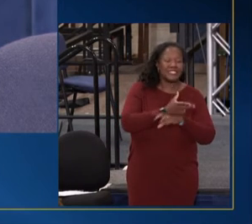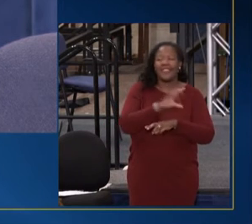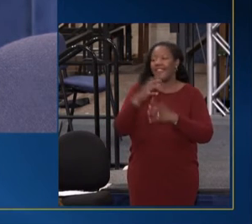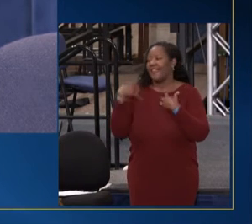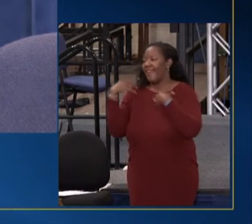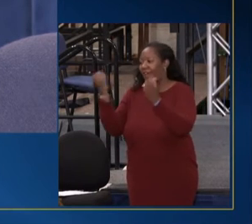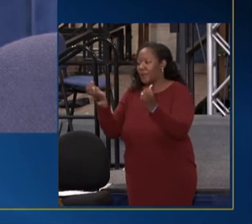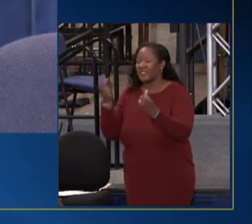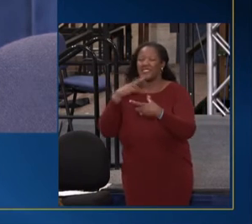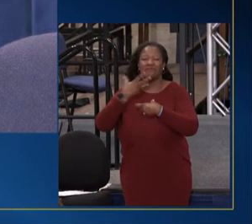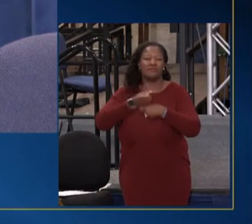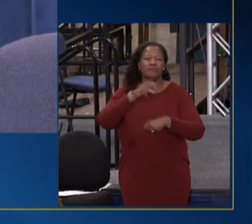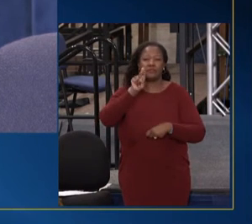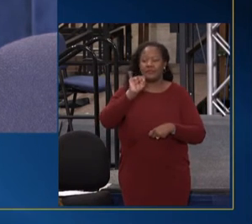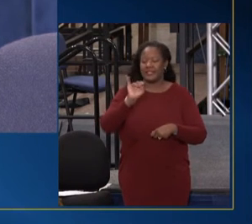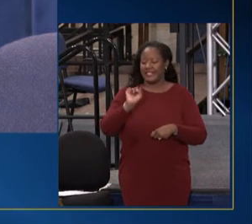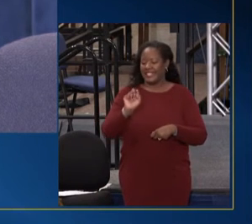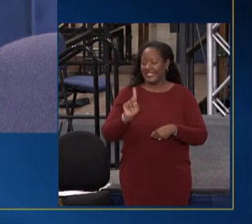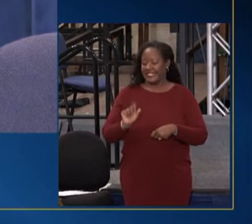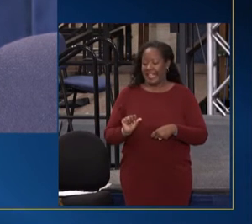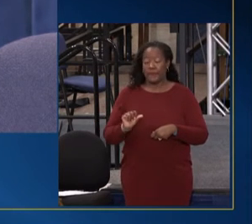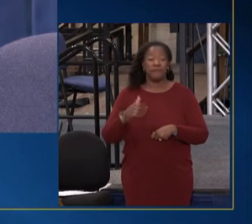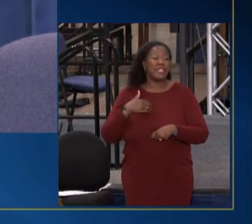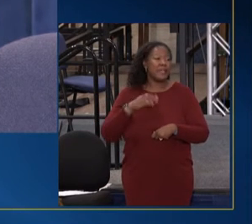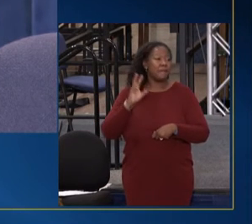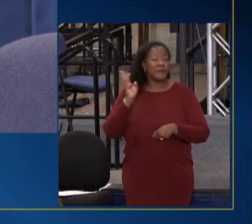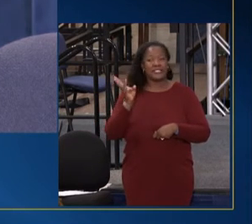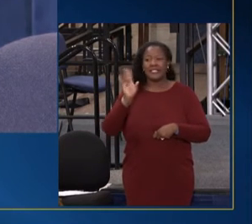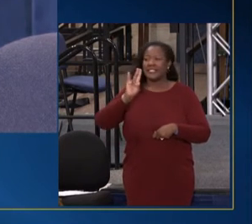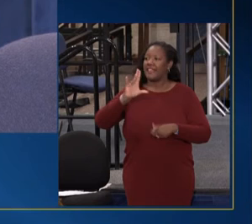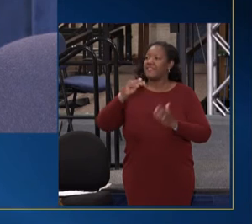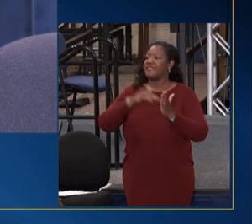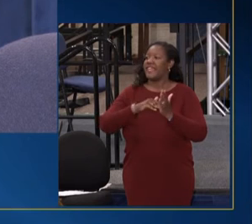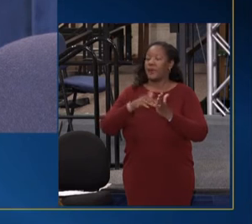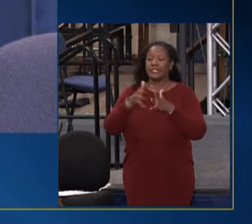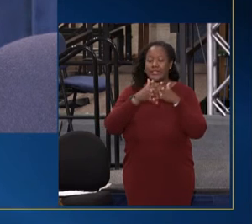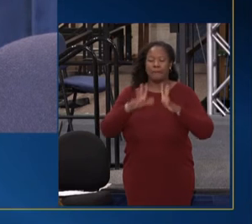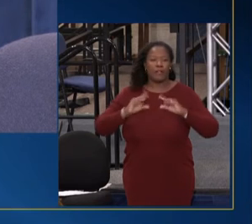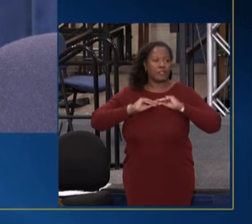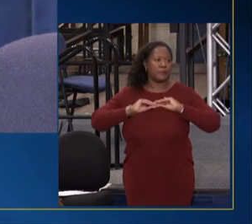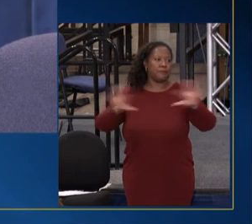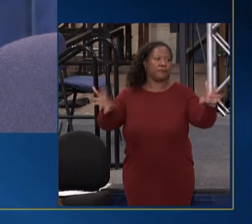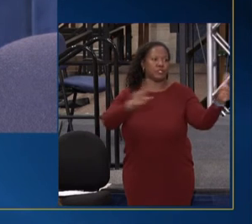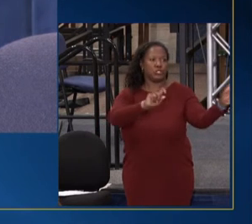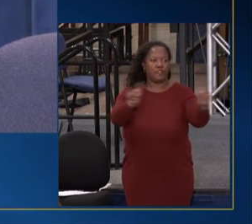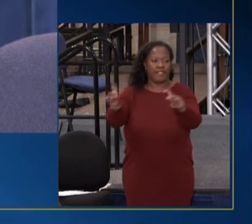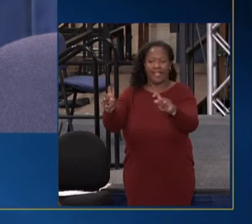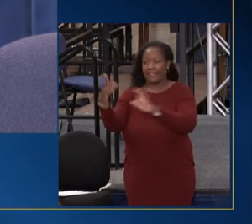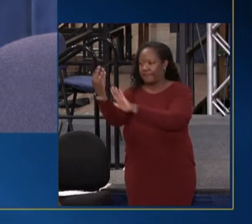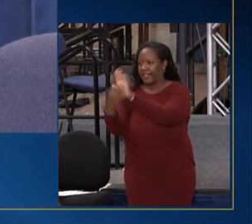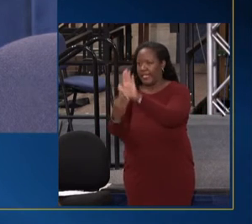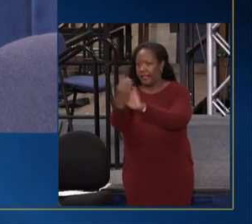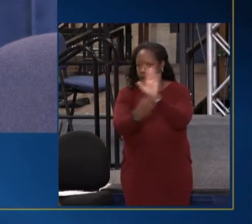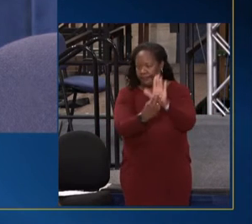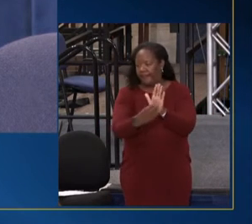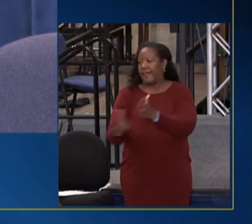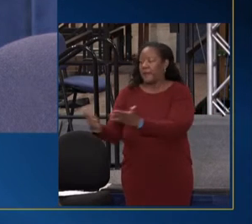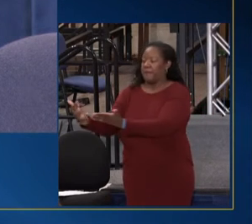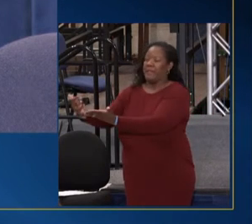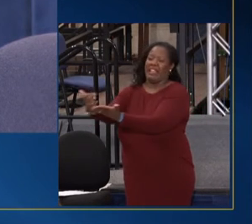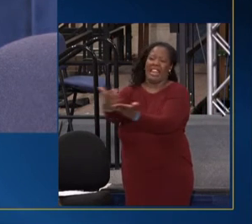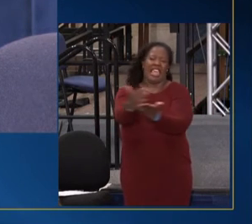of approximately 67,000 Americans across the country. And since 2015, we've been collecting LGB data